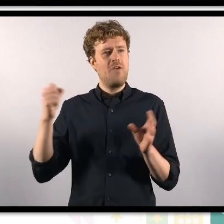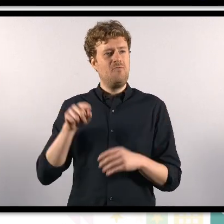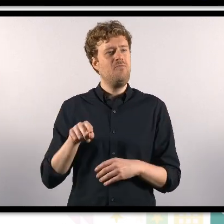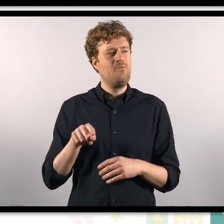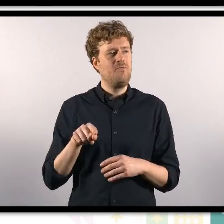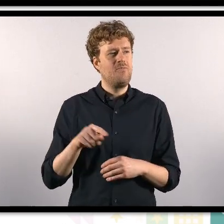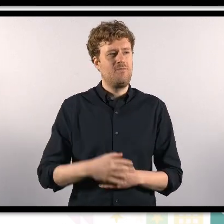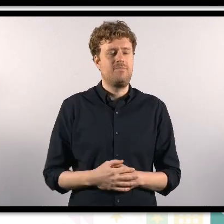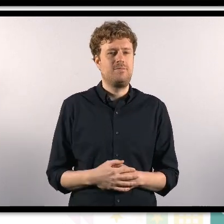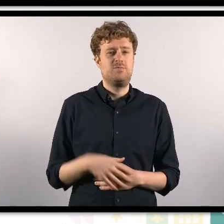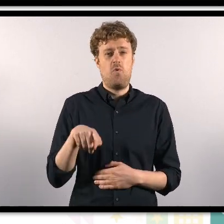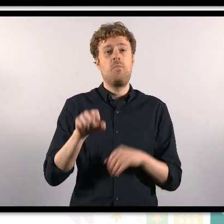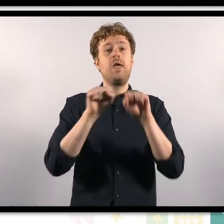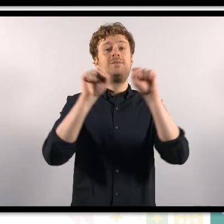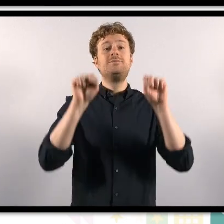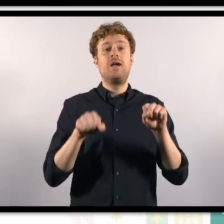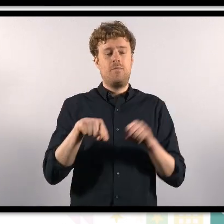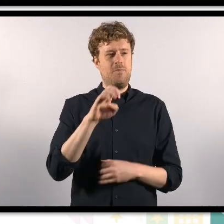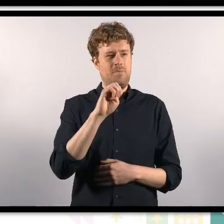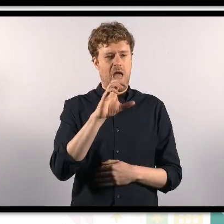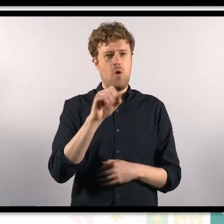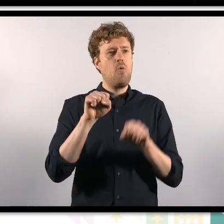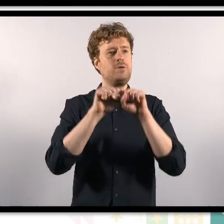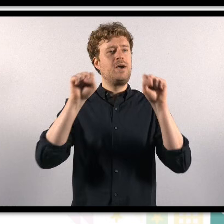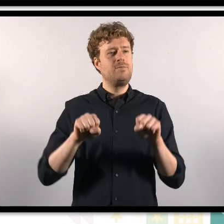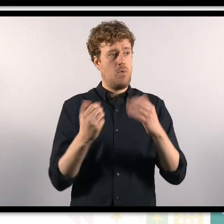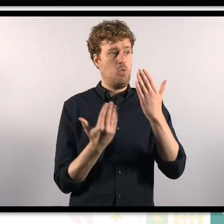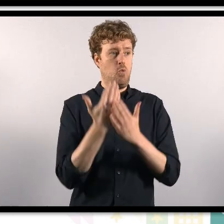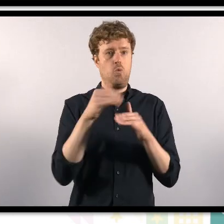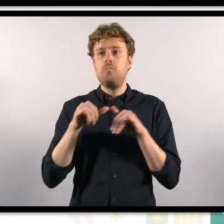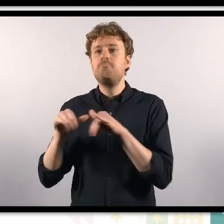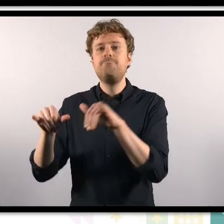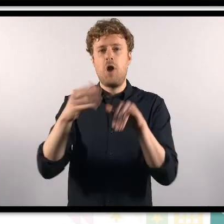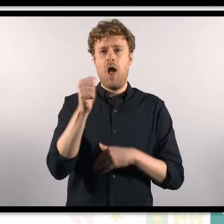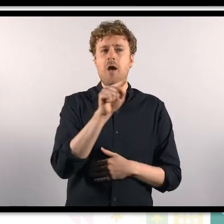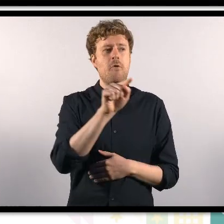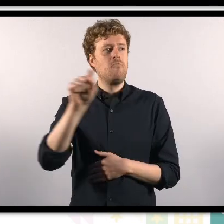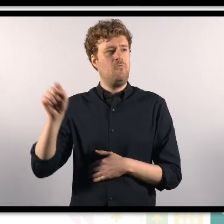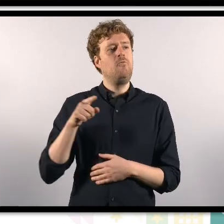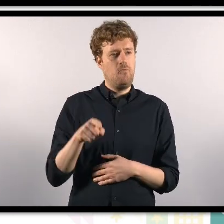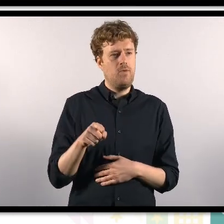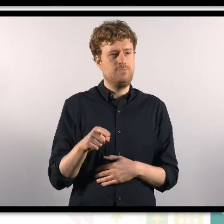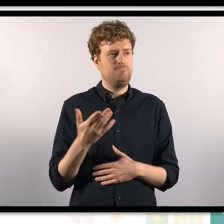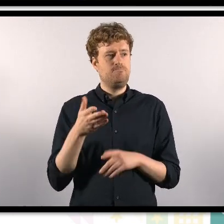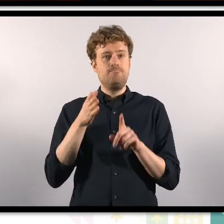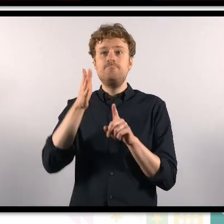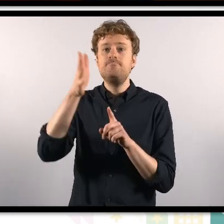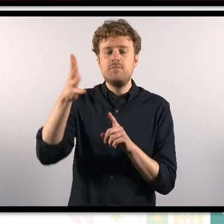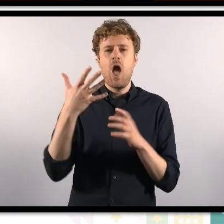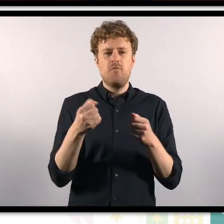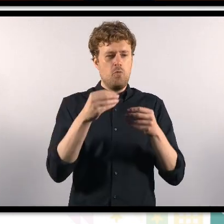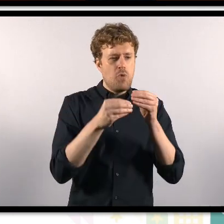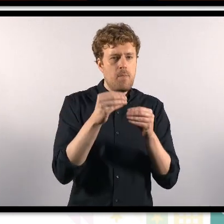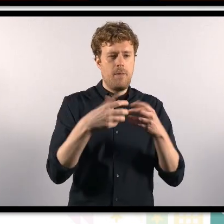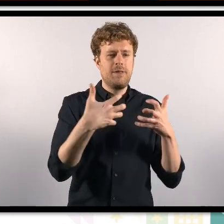actually do with these CNCF projects? Now, of course, we're leveraging all these projects to